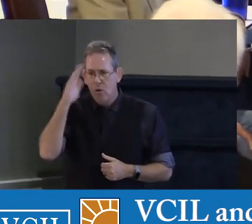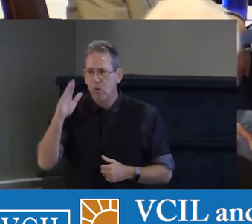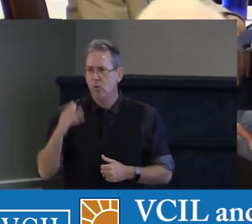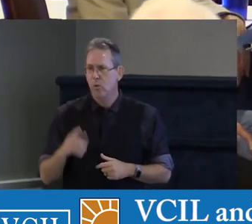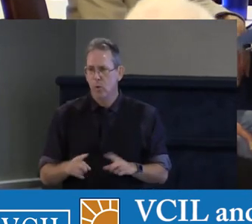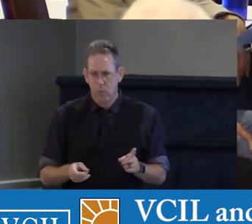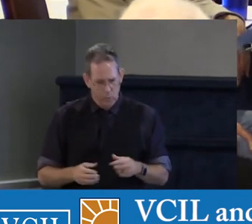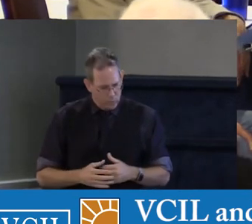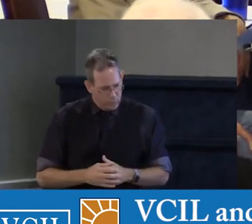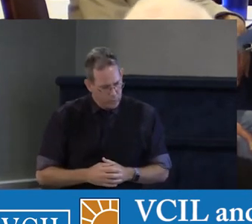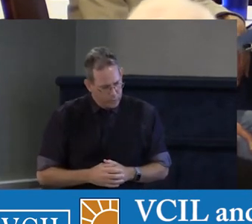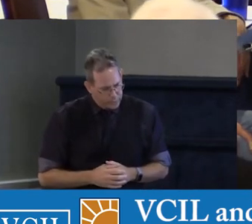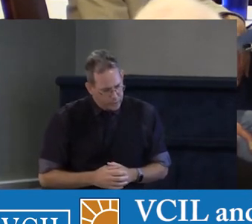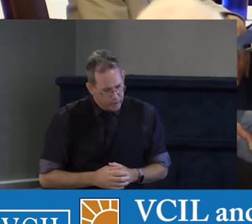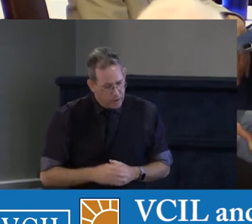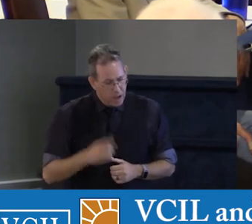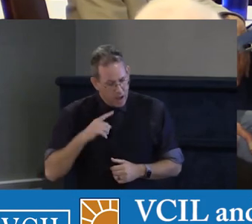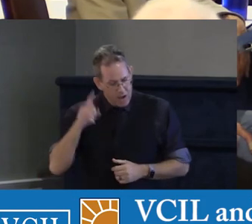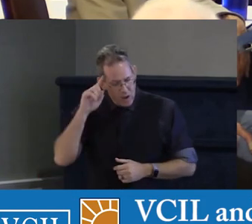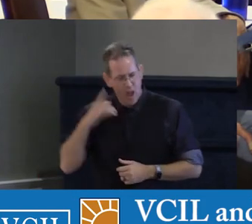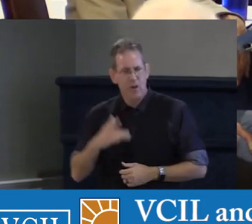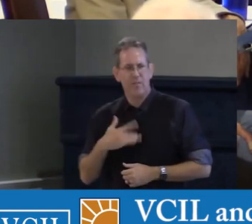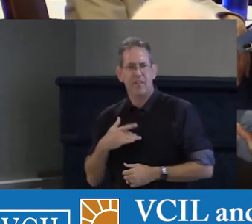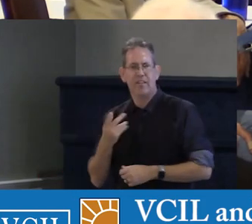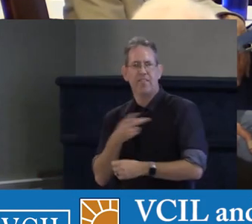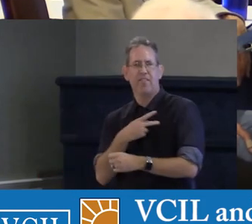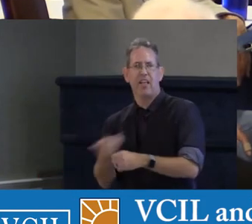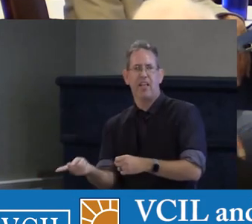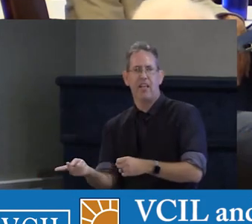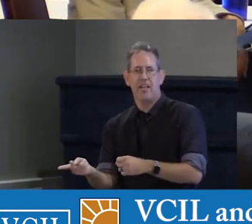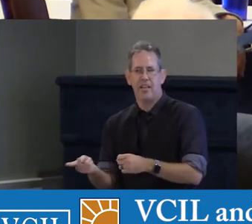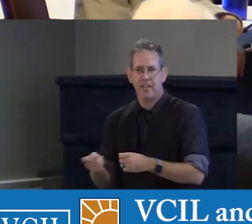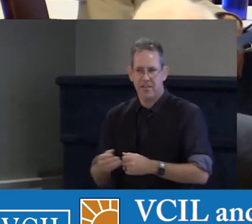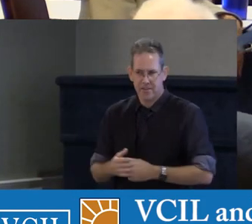I don't know it all, but I know how it feels to